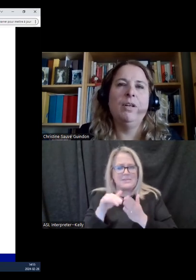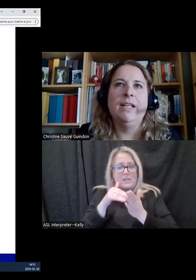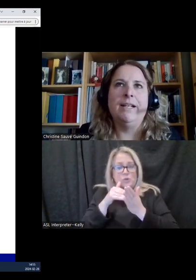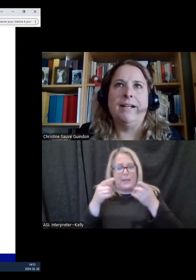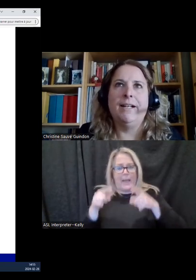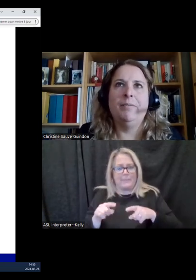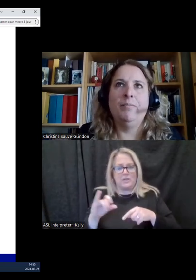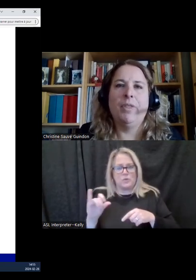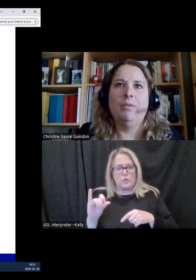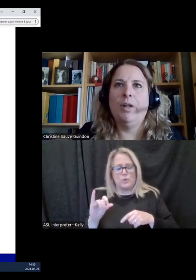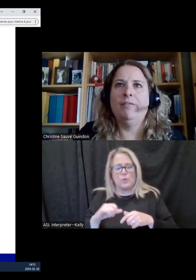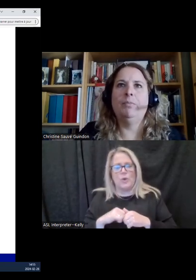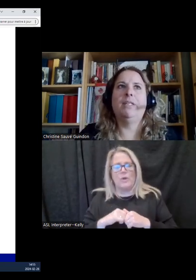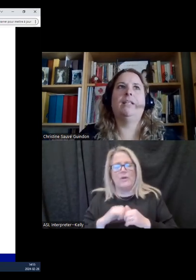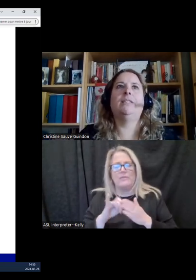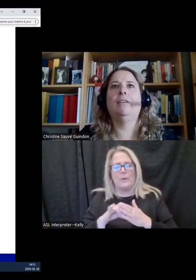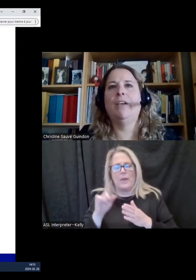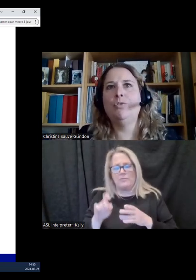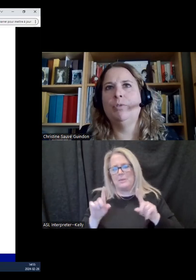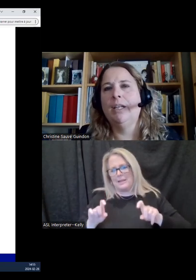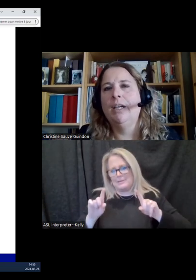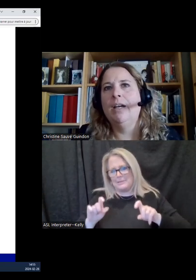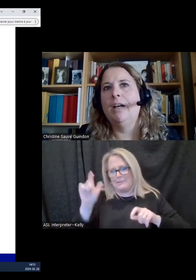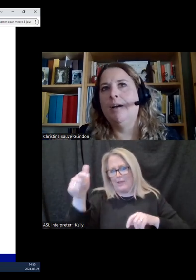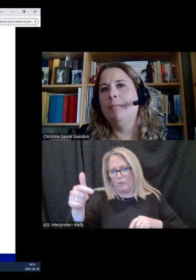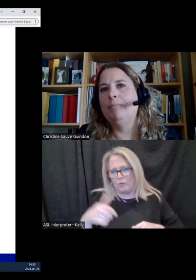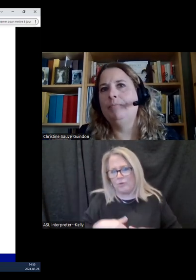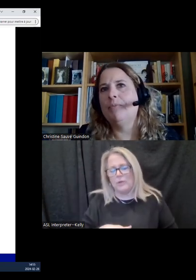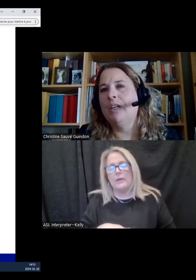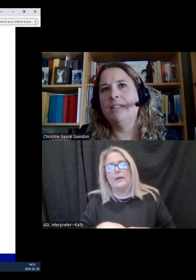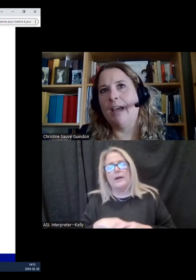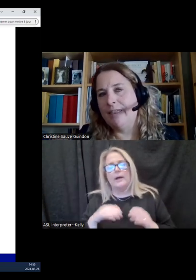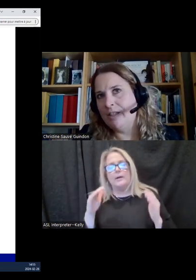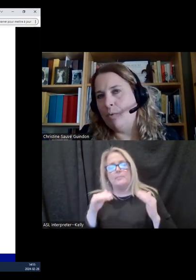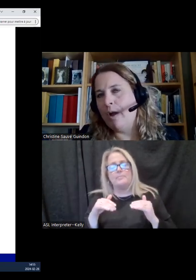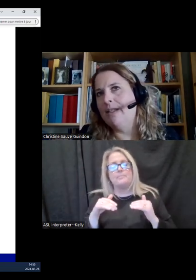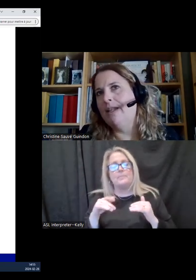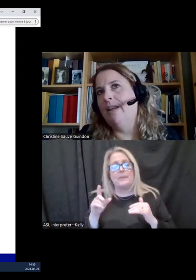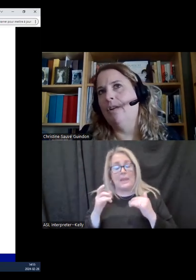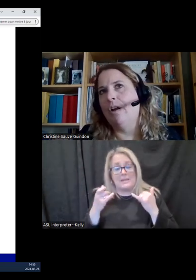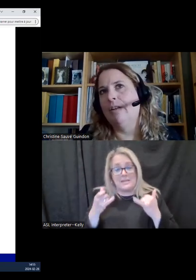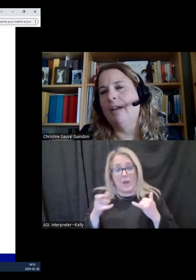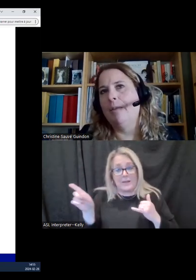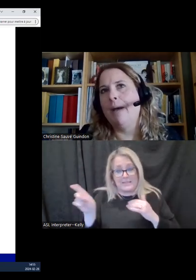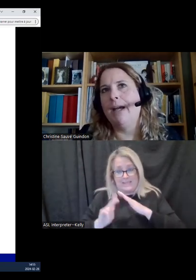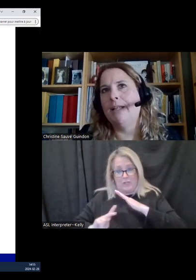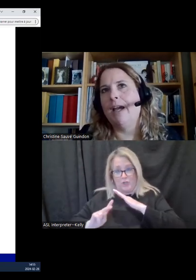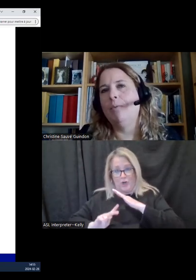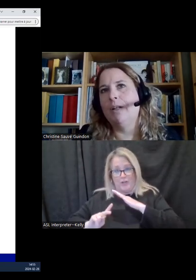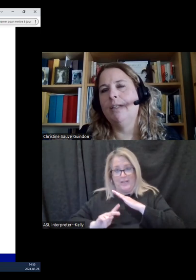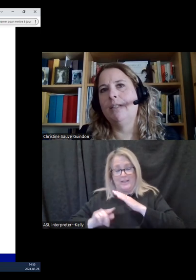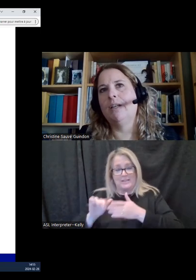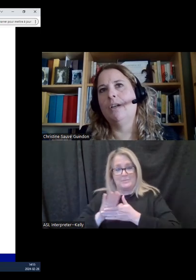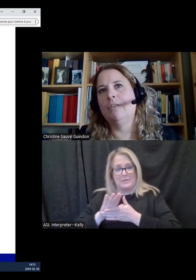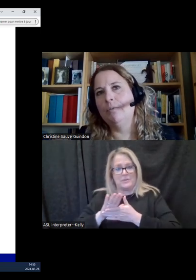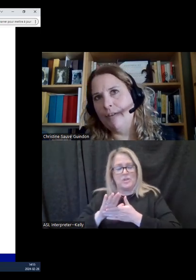also that will have to be tested eventually. He's at this point, he's in kindergarten, and the pack sack,